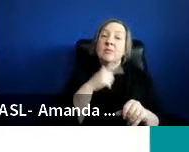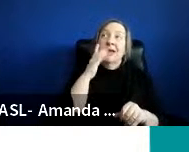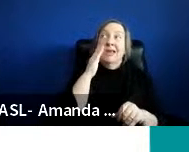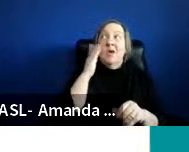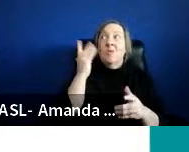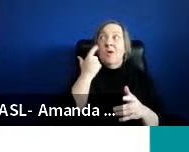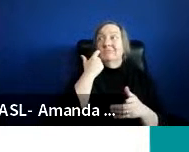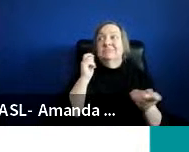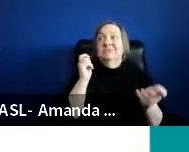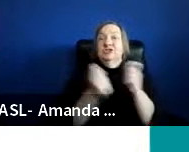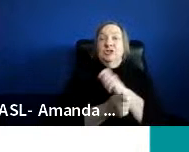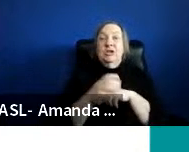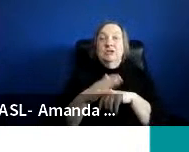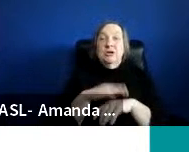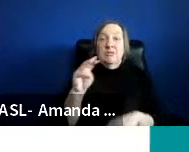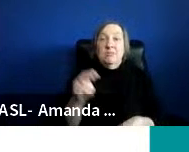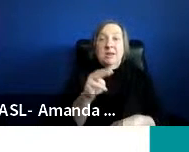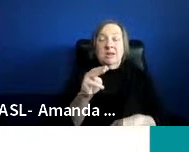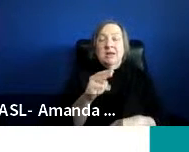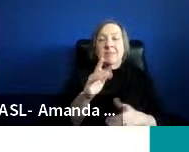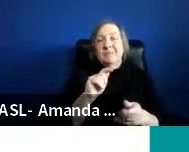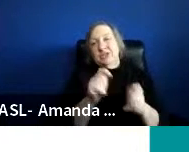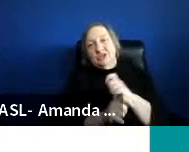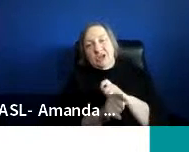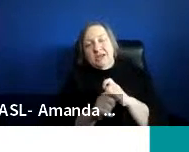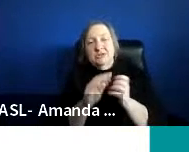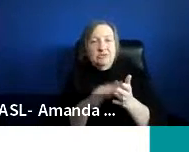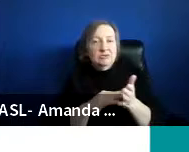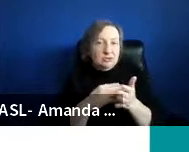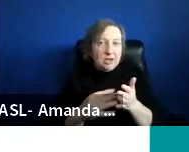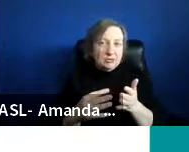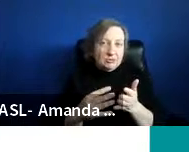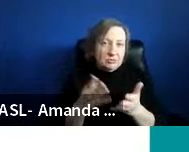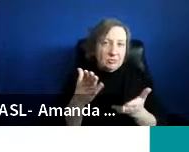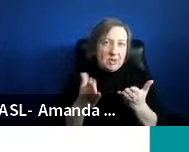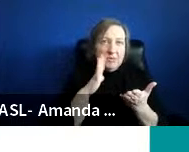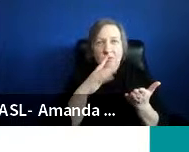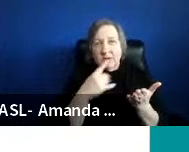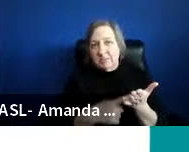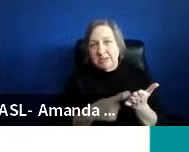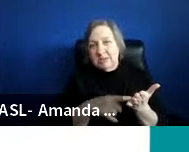Monday may modify their schedule a little bit, and they'll be probably talking about that